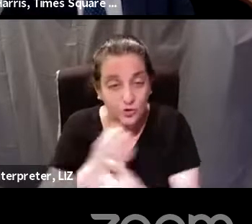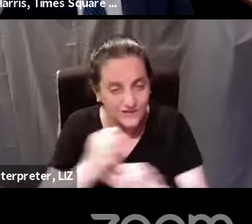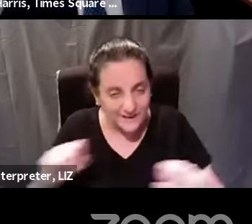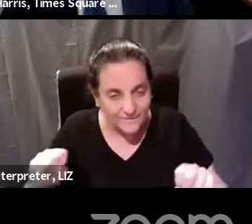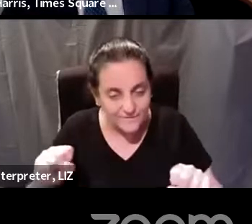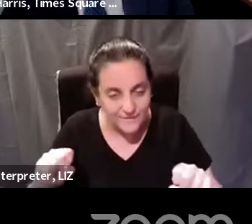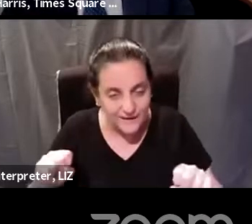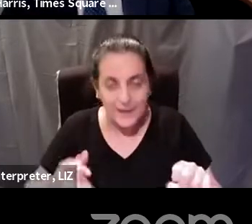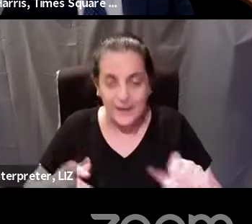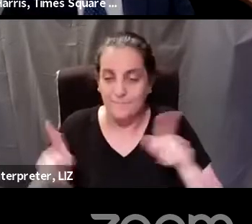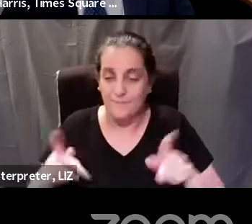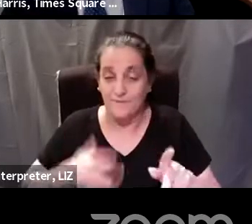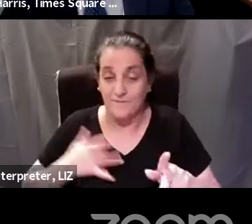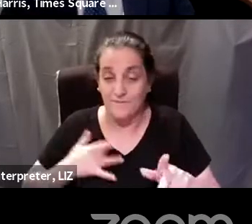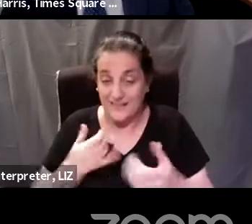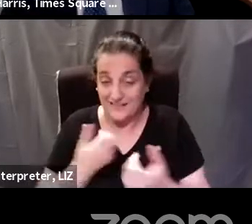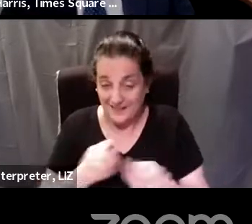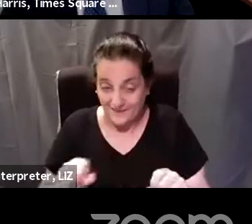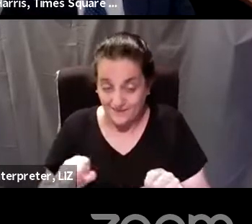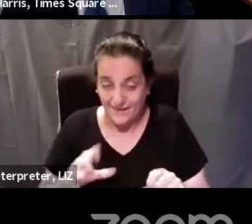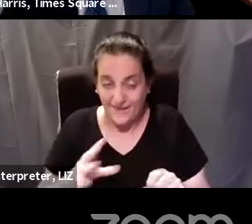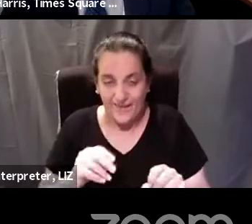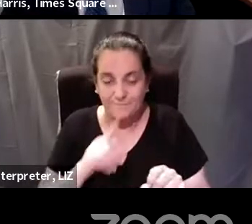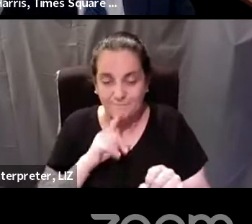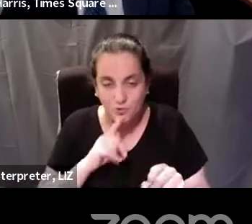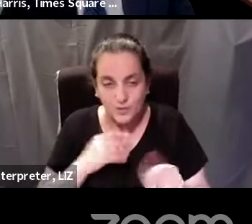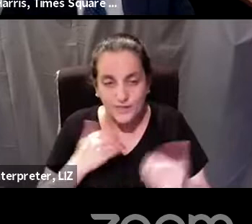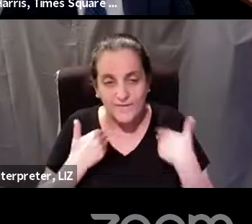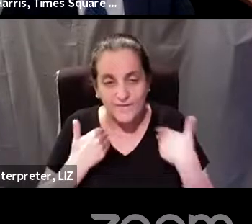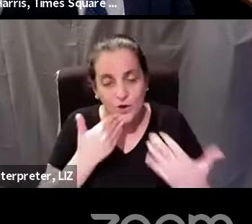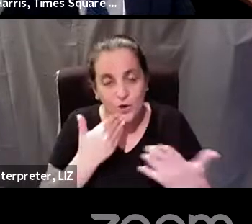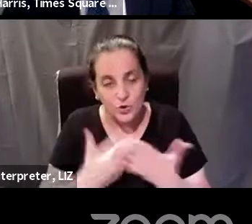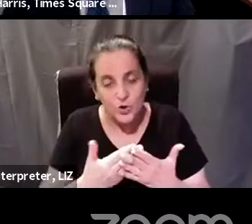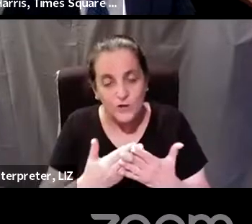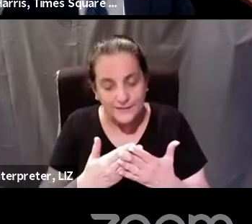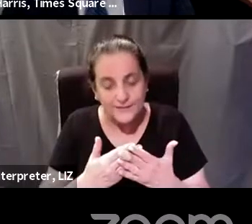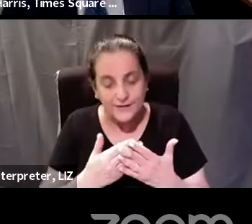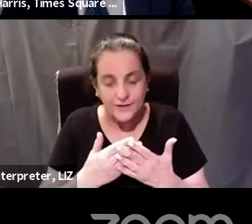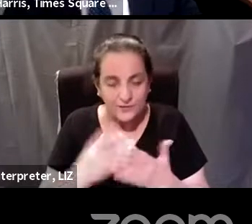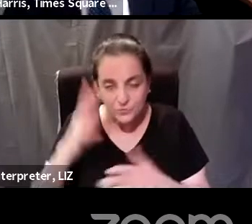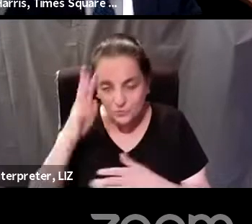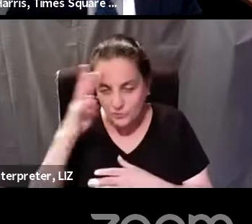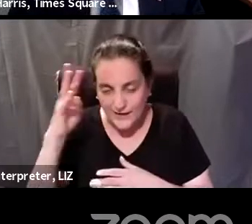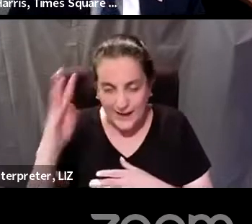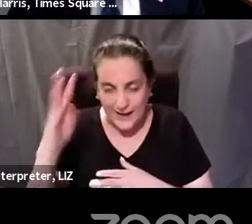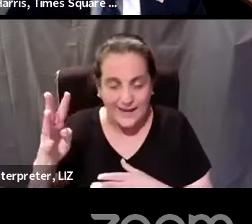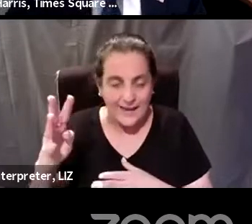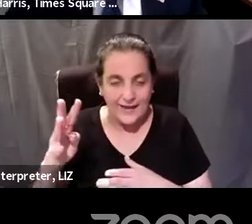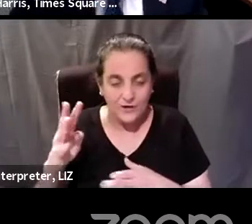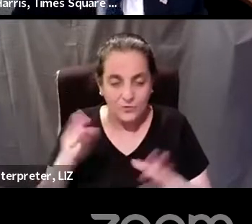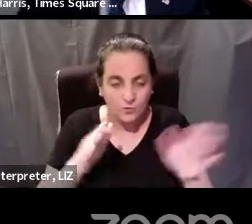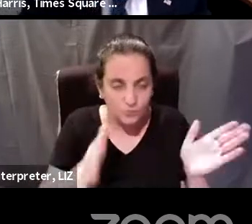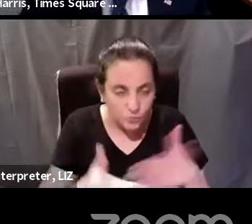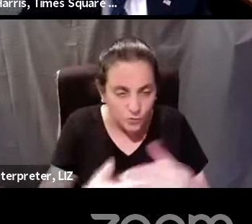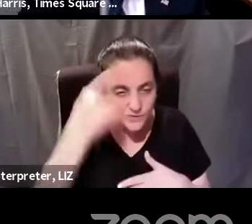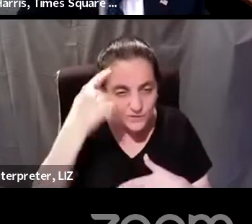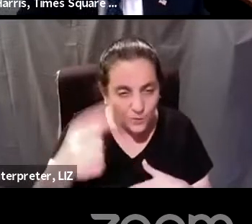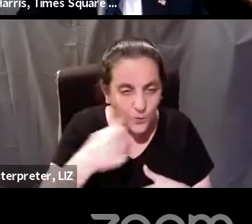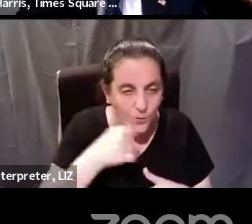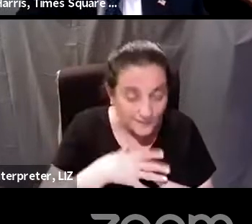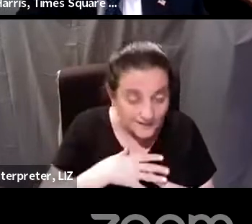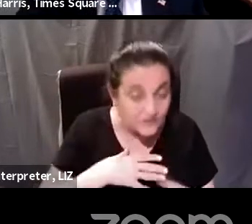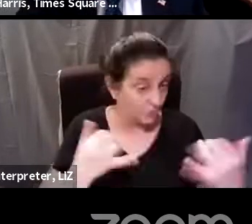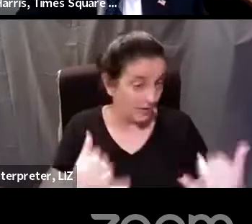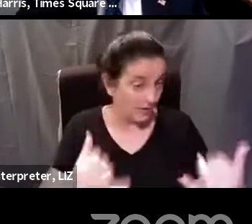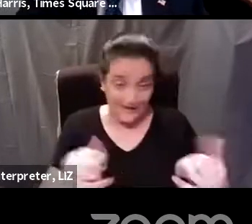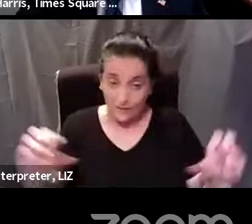number of stabilization beds, creating single rooms for women, right? Currently, there are